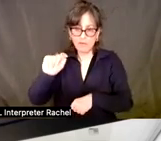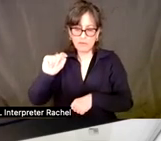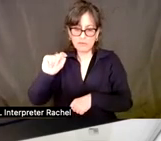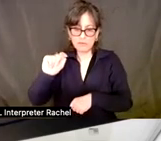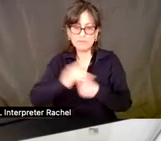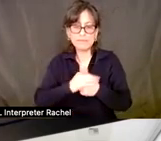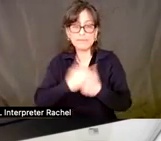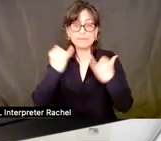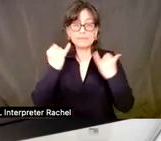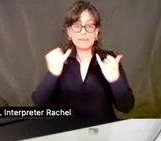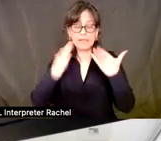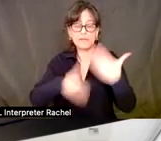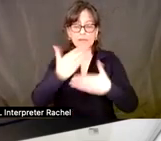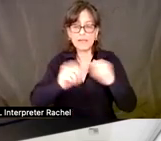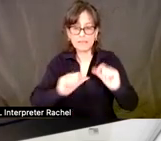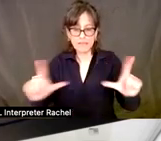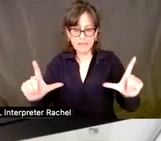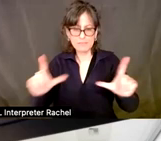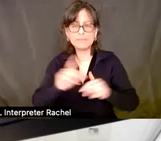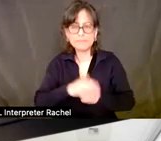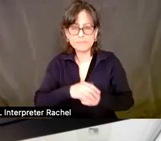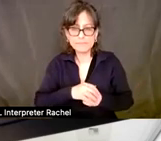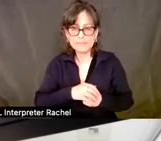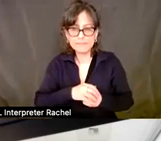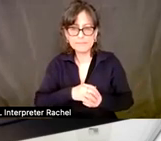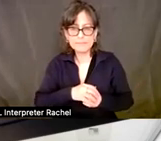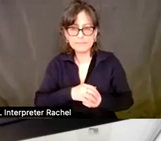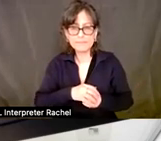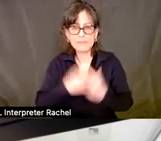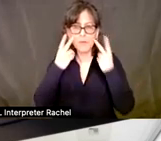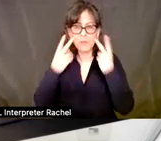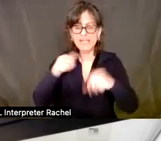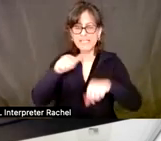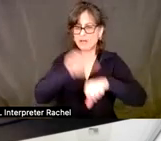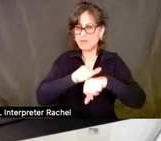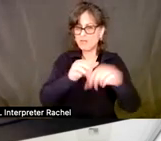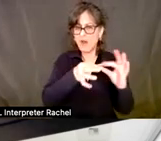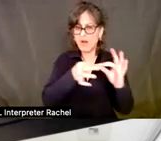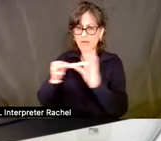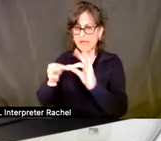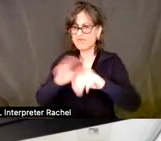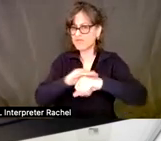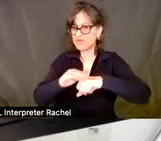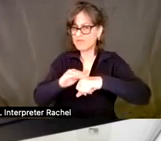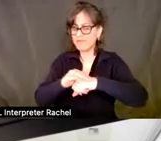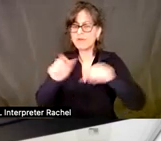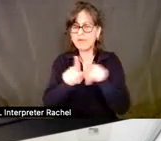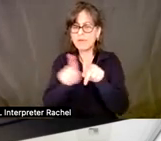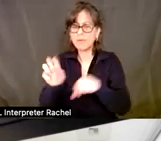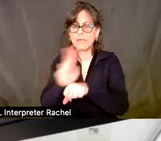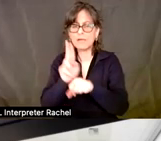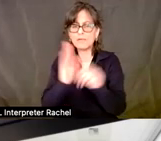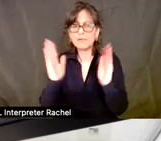Okay, now we can go to the next slide. In addition to observing the rock relations at the surface, we can also use small